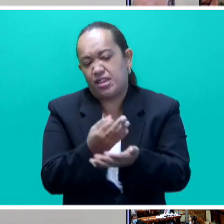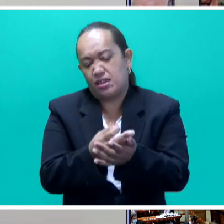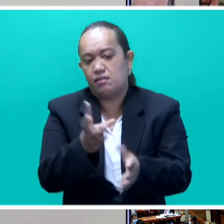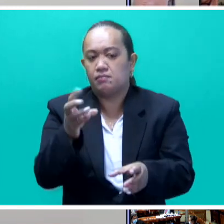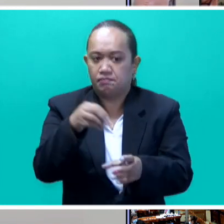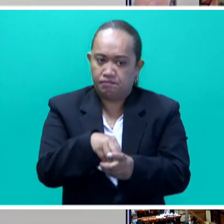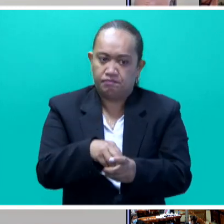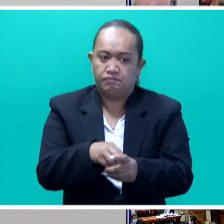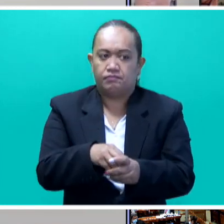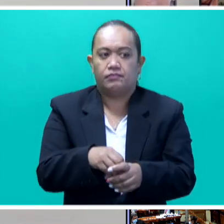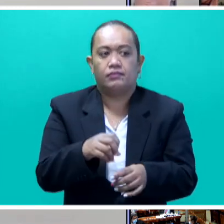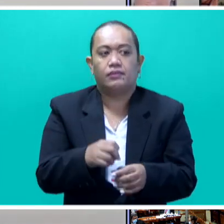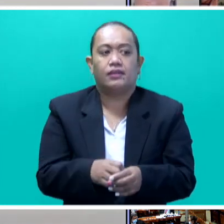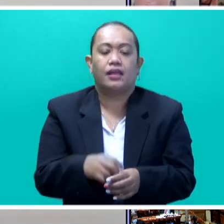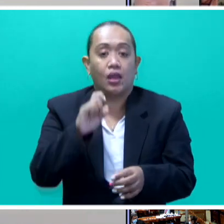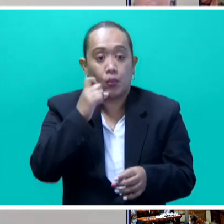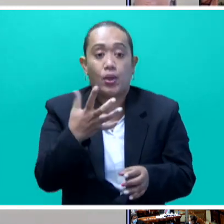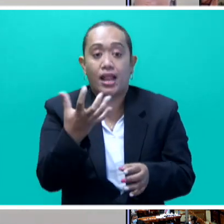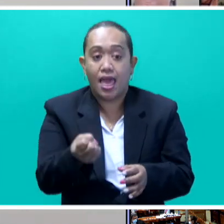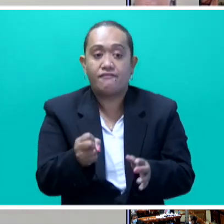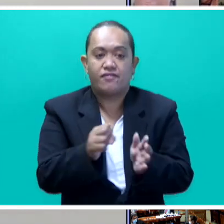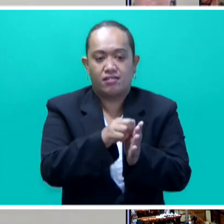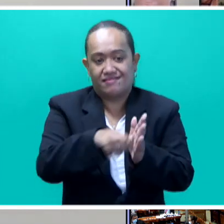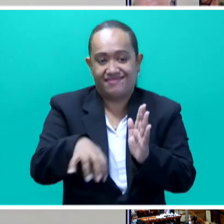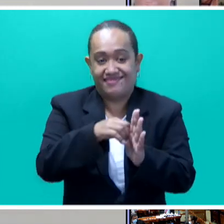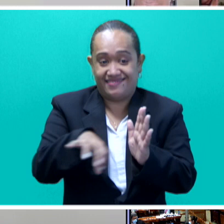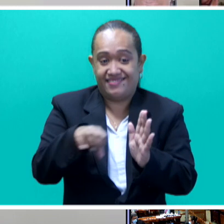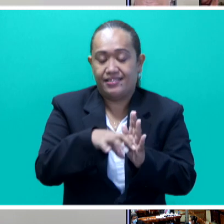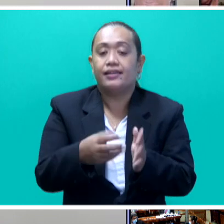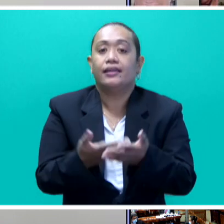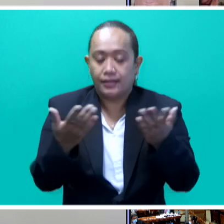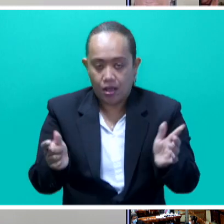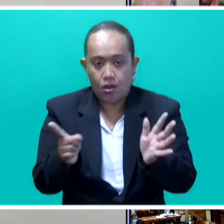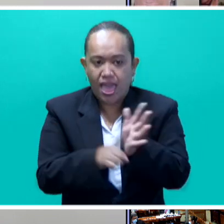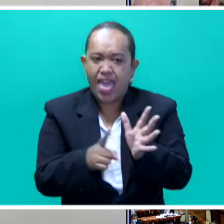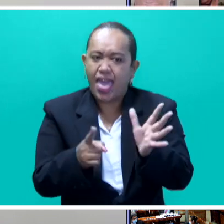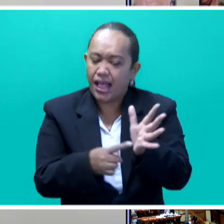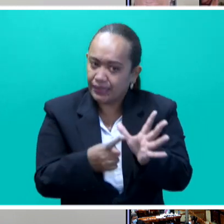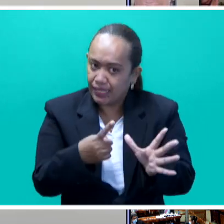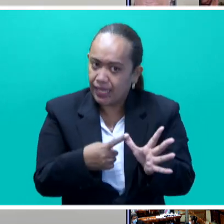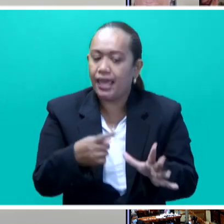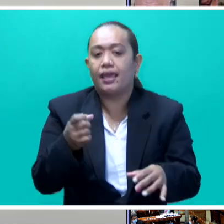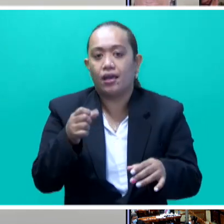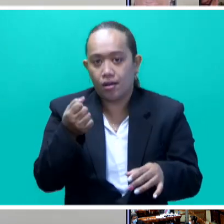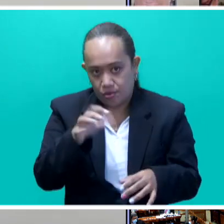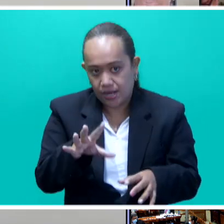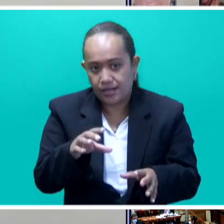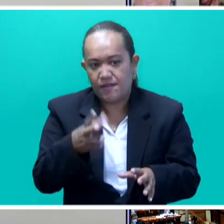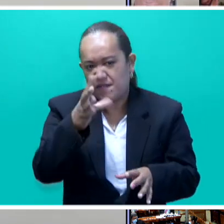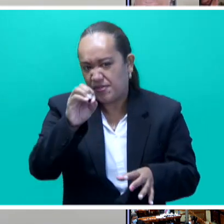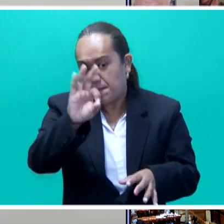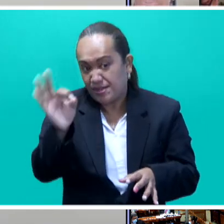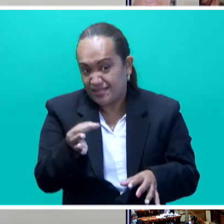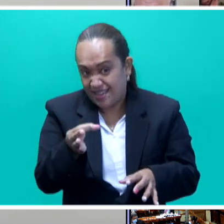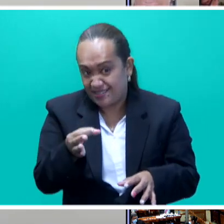in addition to these waivers and amnesties, the LTA has started to implement the 50% waiver of interest on all traffic